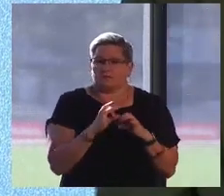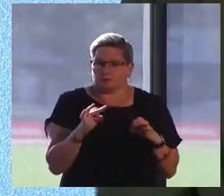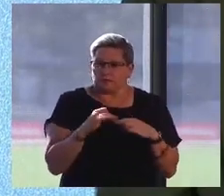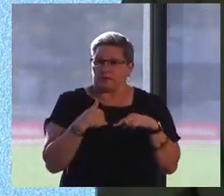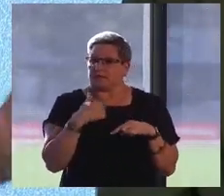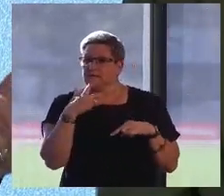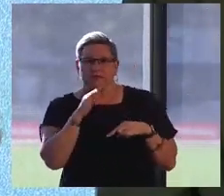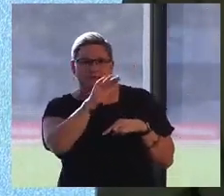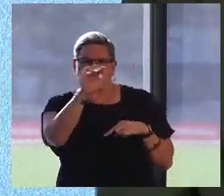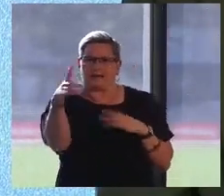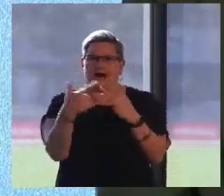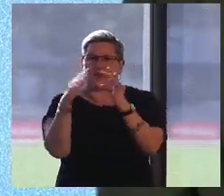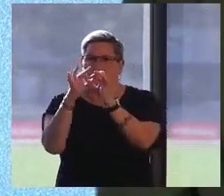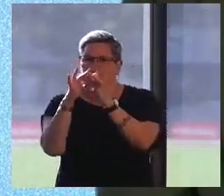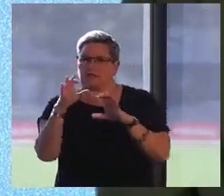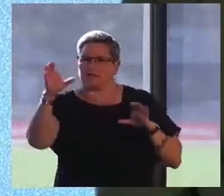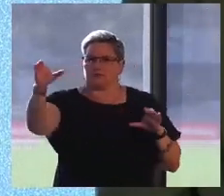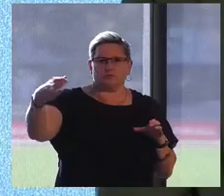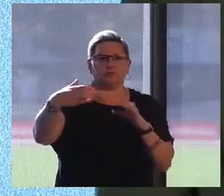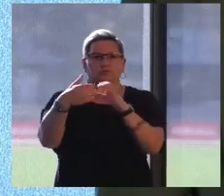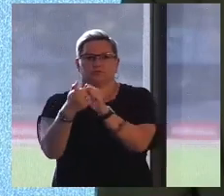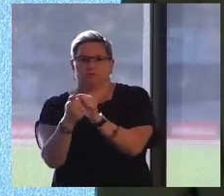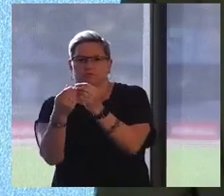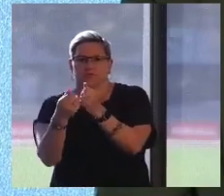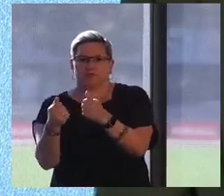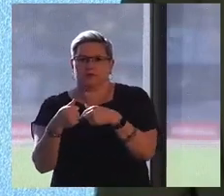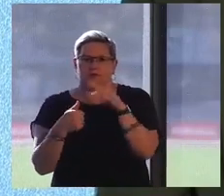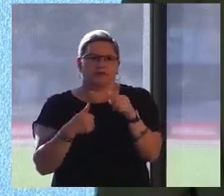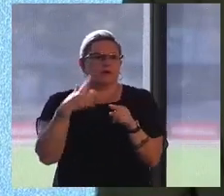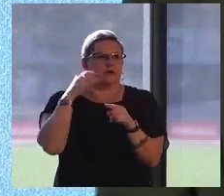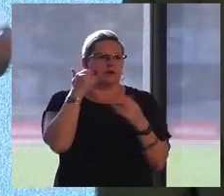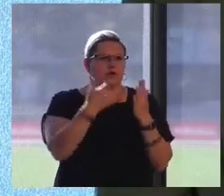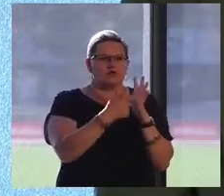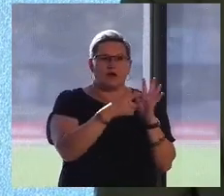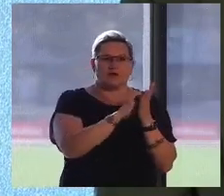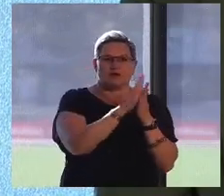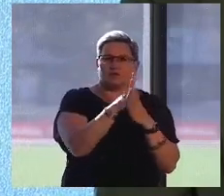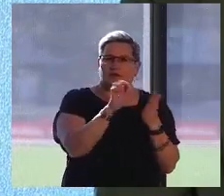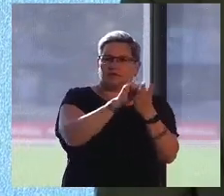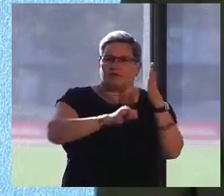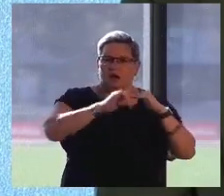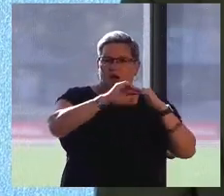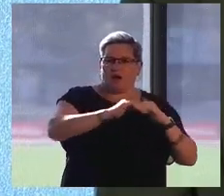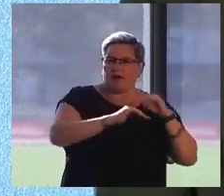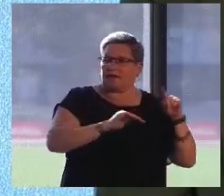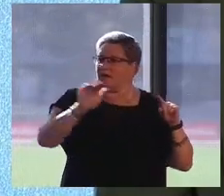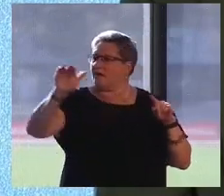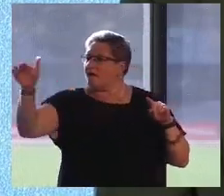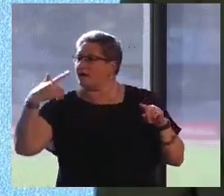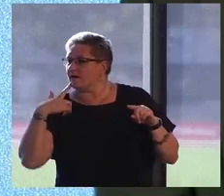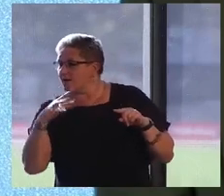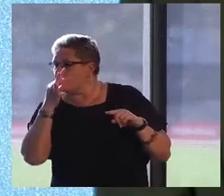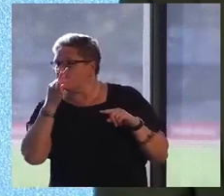covenants. Rachel might be actually purchasing land. Then we'll talk to Greening Australia and they'll put the trees on it.